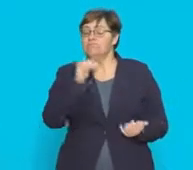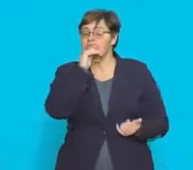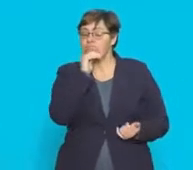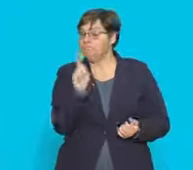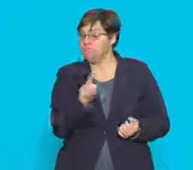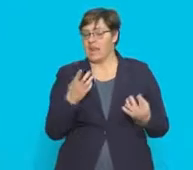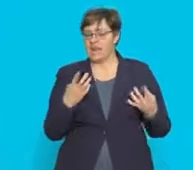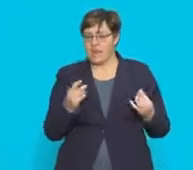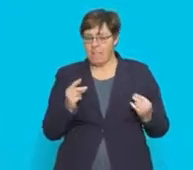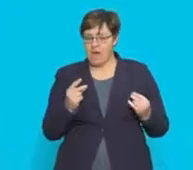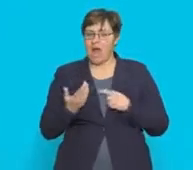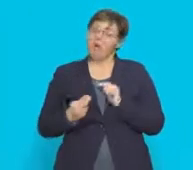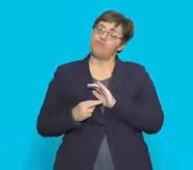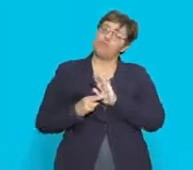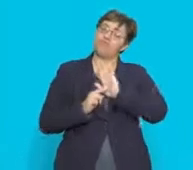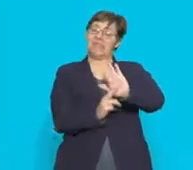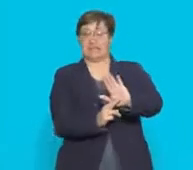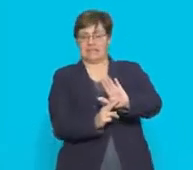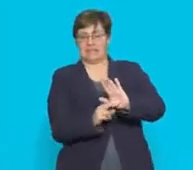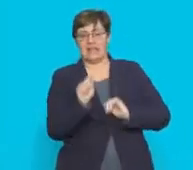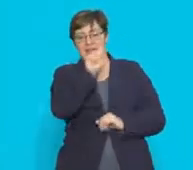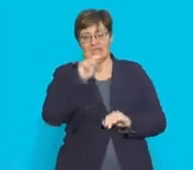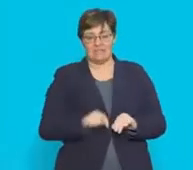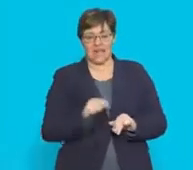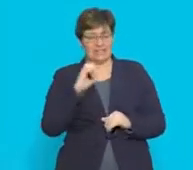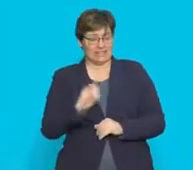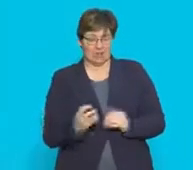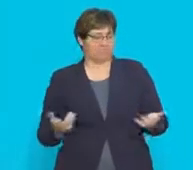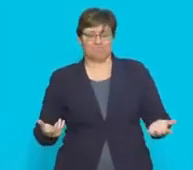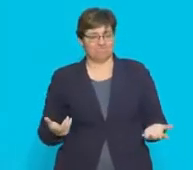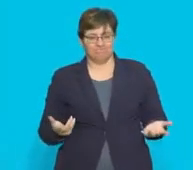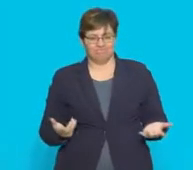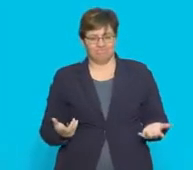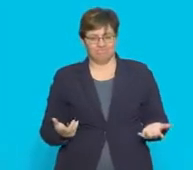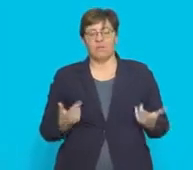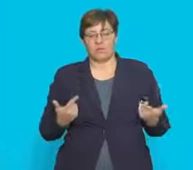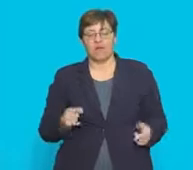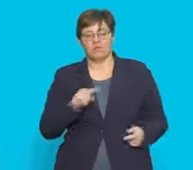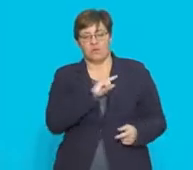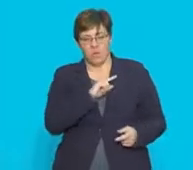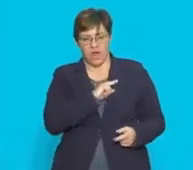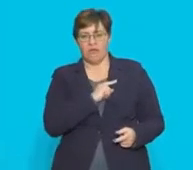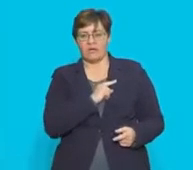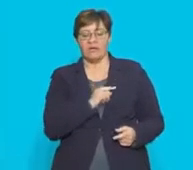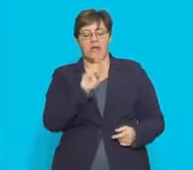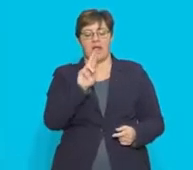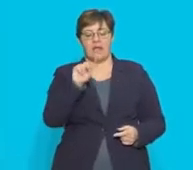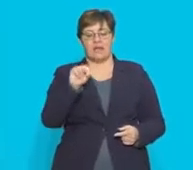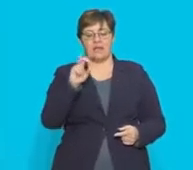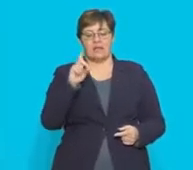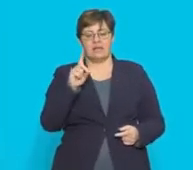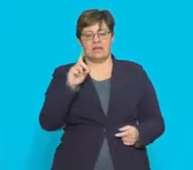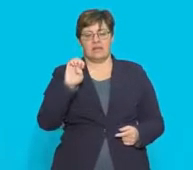is no number to represent a division by 0. As a result, we normally write the word undefined to